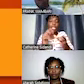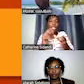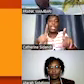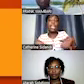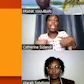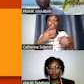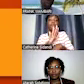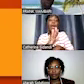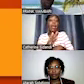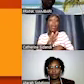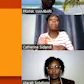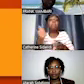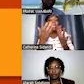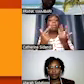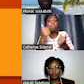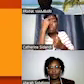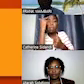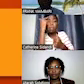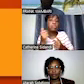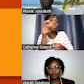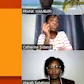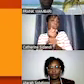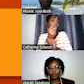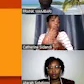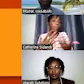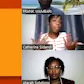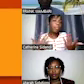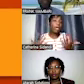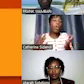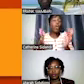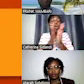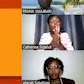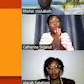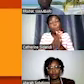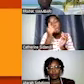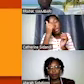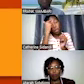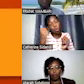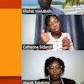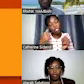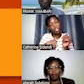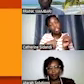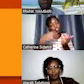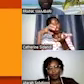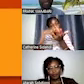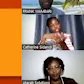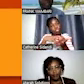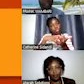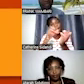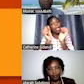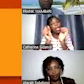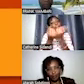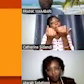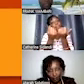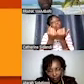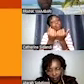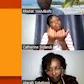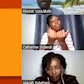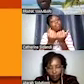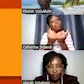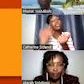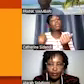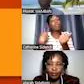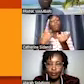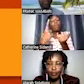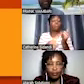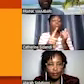to your own making, or because certain situations or occurrences have happened and affected you. Number 1, you